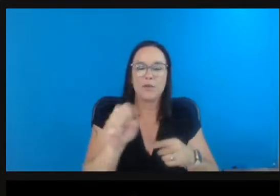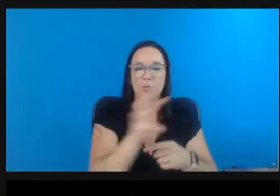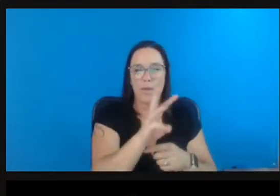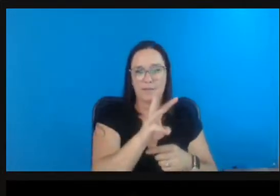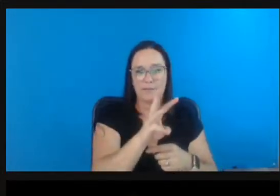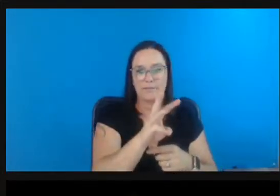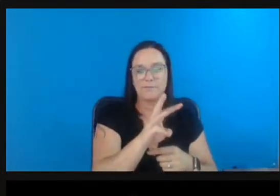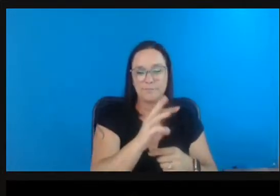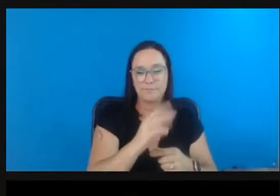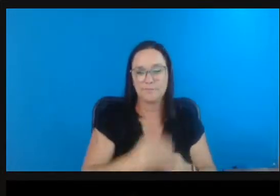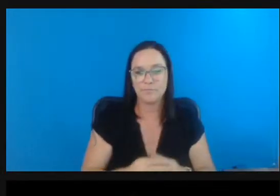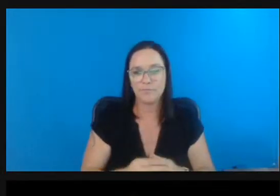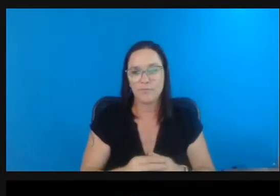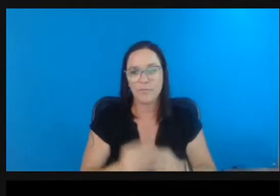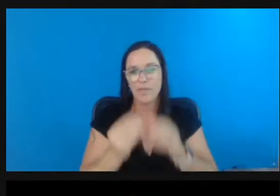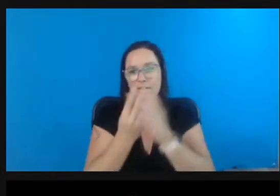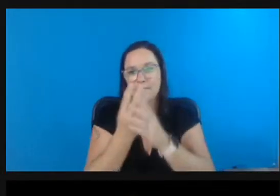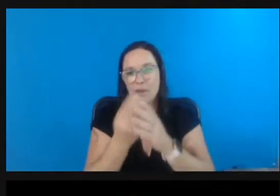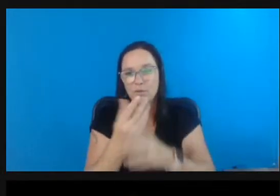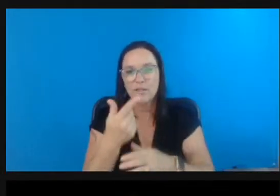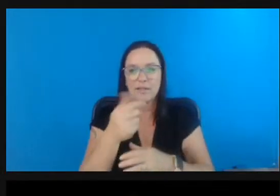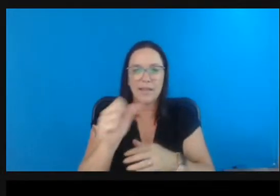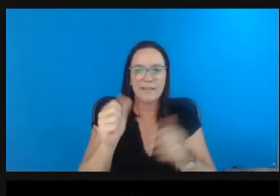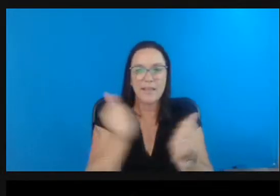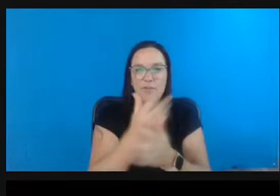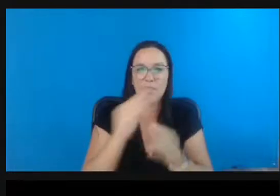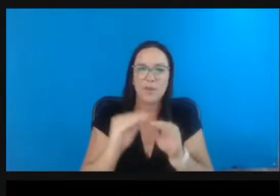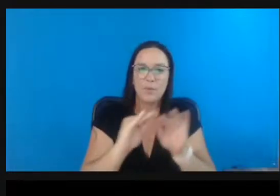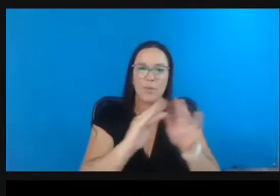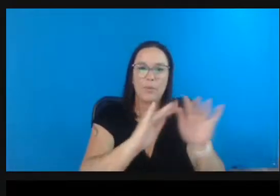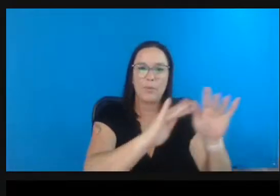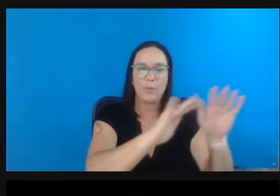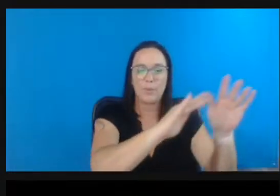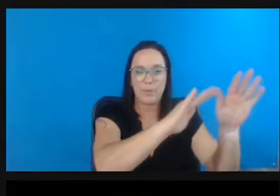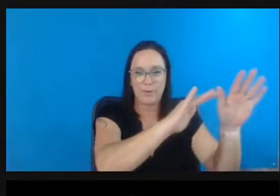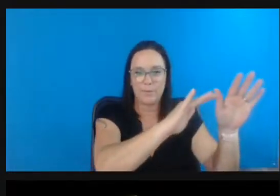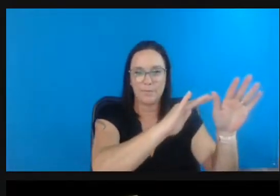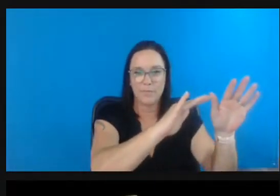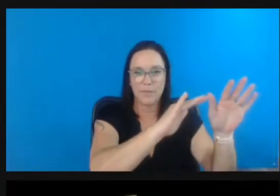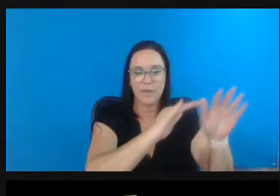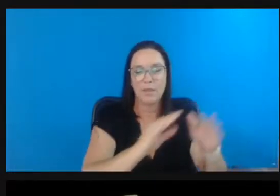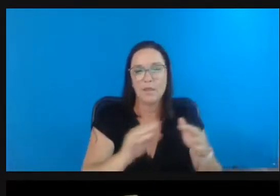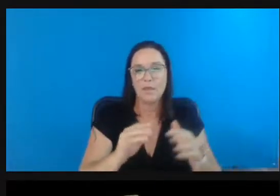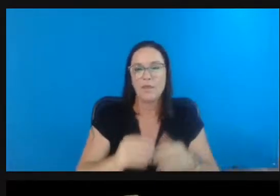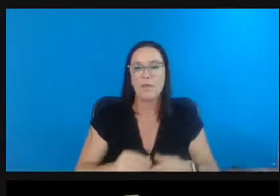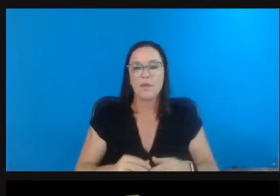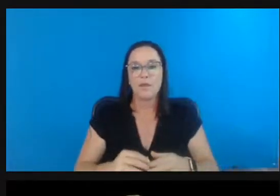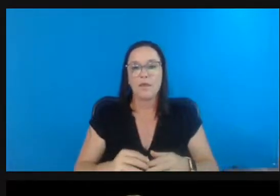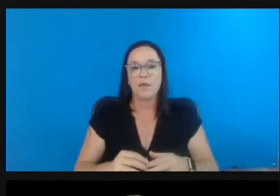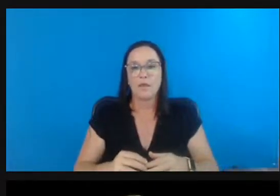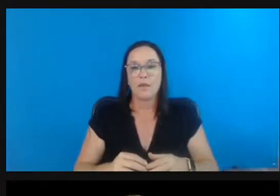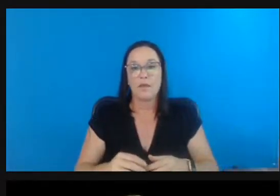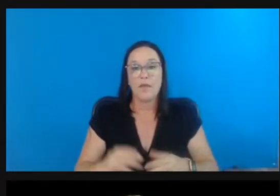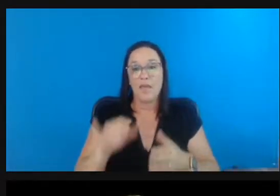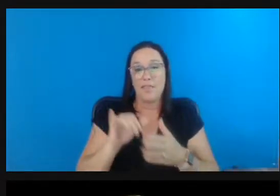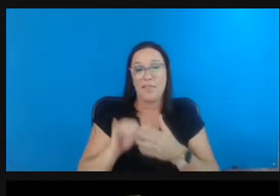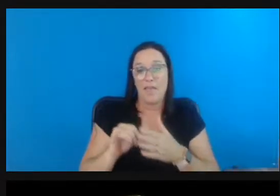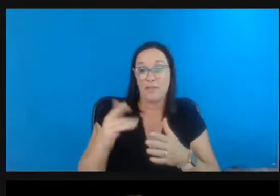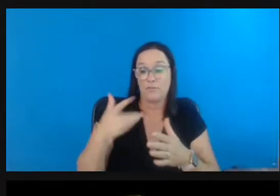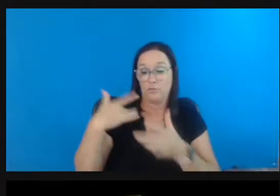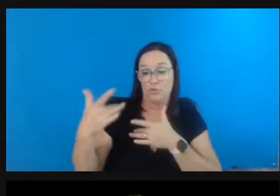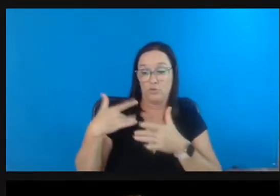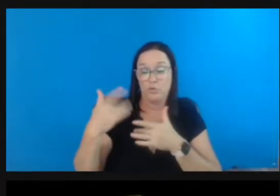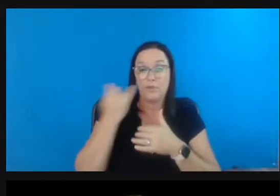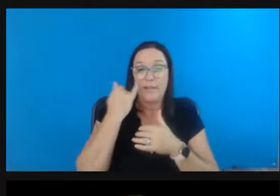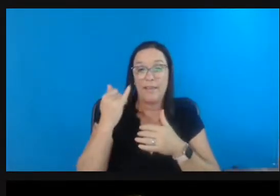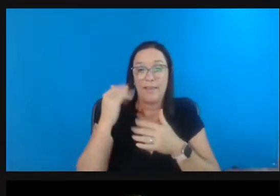fountain, gas, everything is still blowing off that direction. And that's what we would worry about with the wind direction